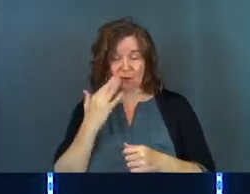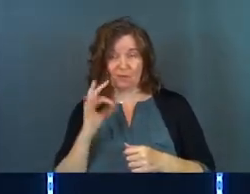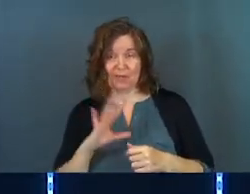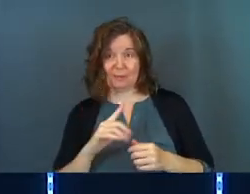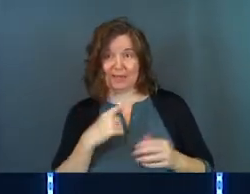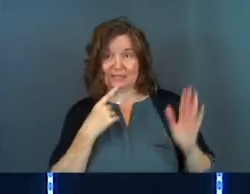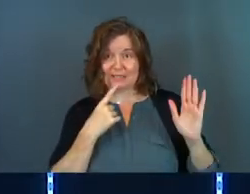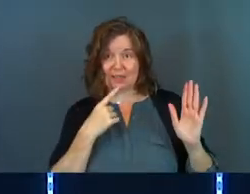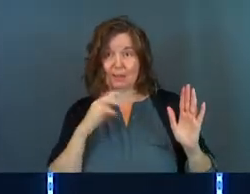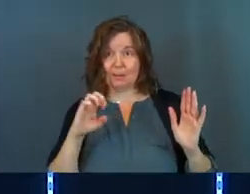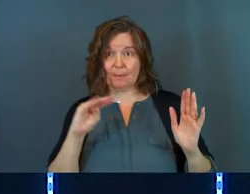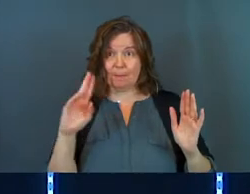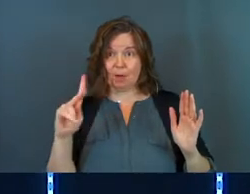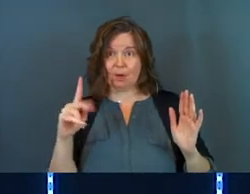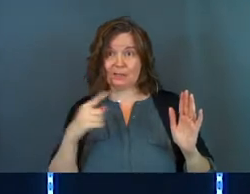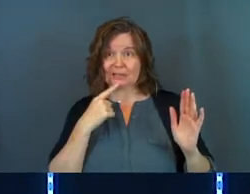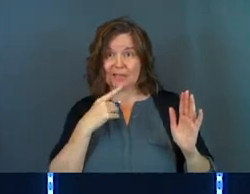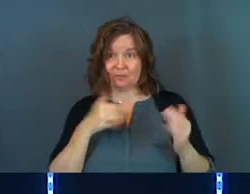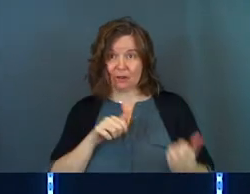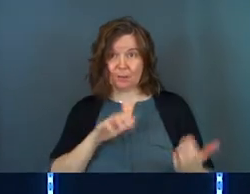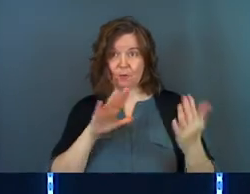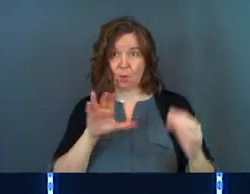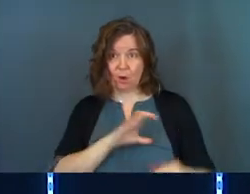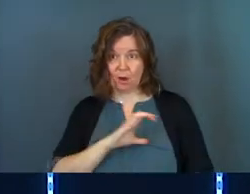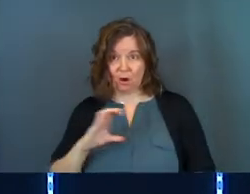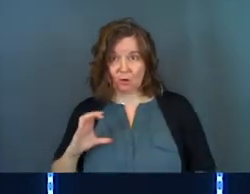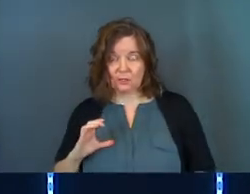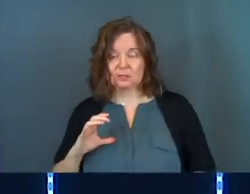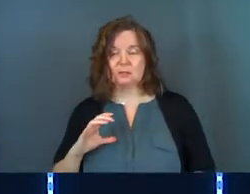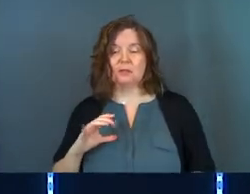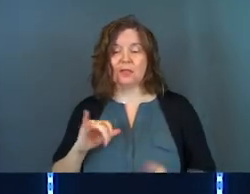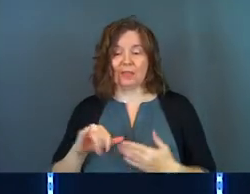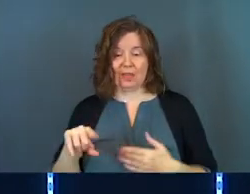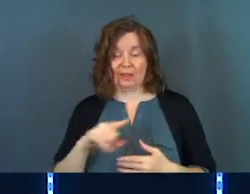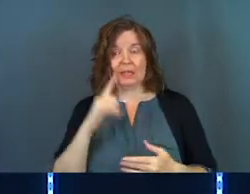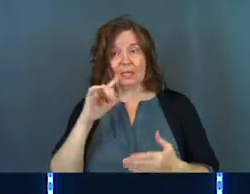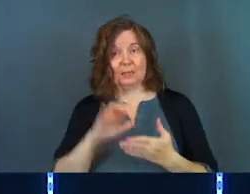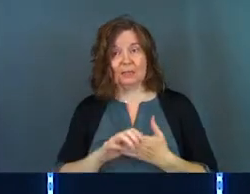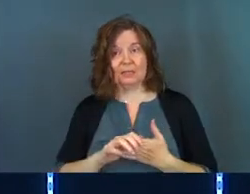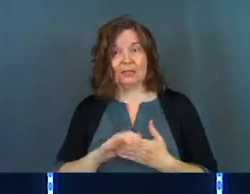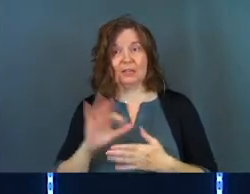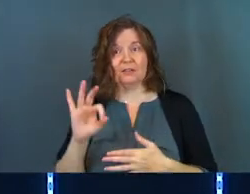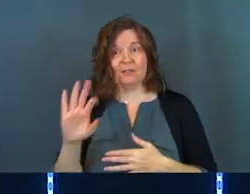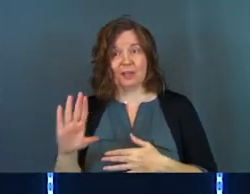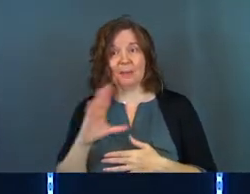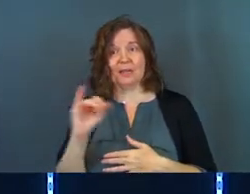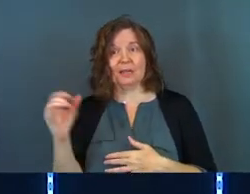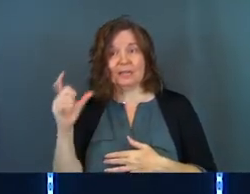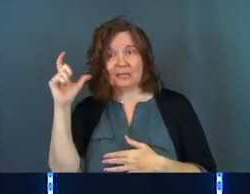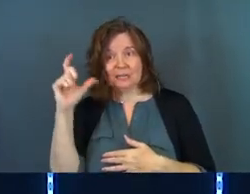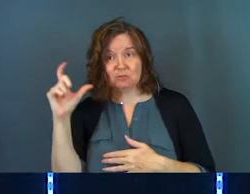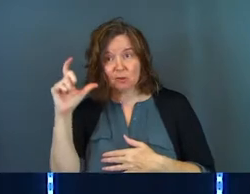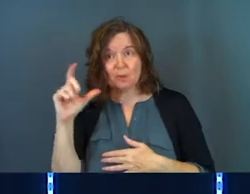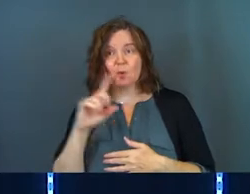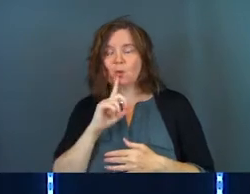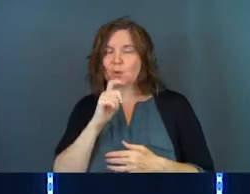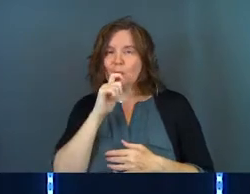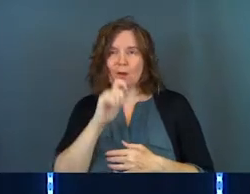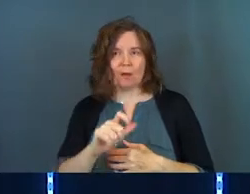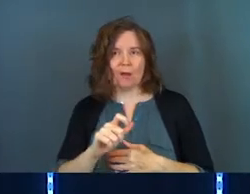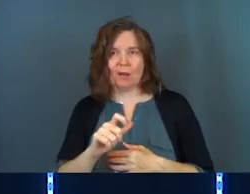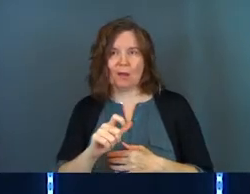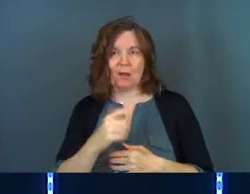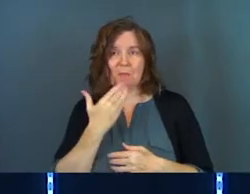actually testified, Mark Zuckerberg testified before Congress, that he believed Facebook and Instagram were